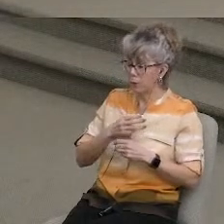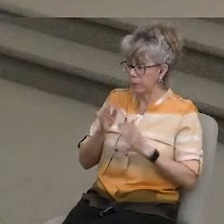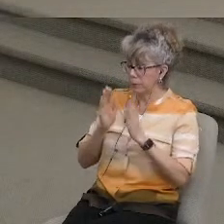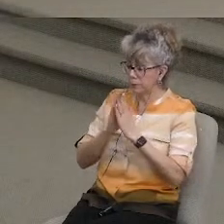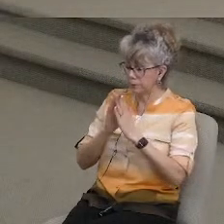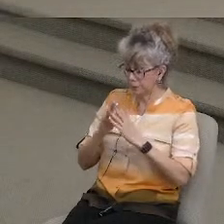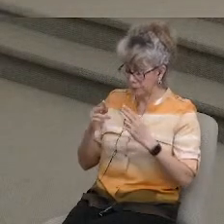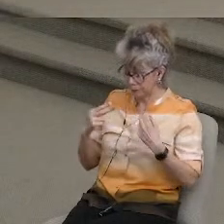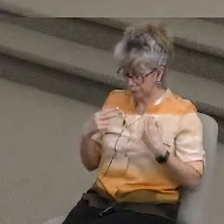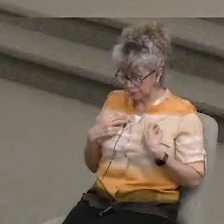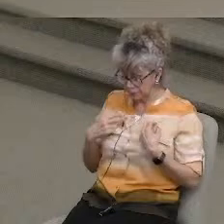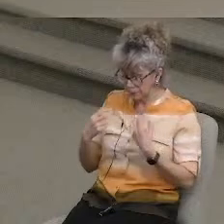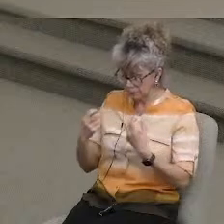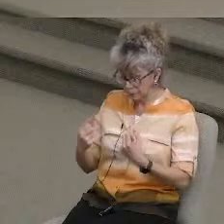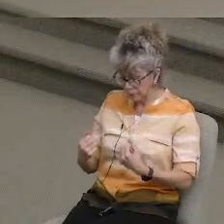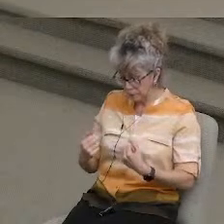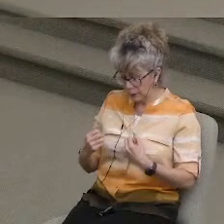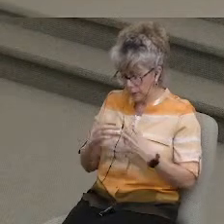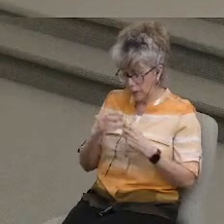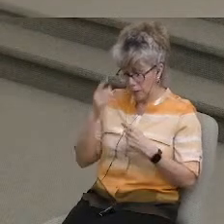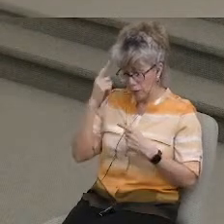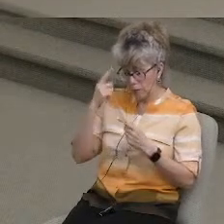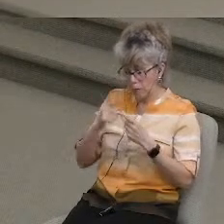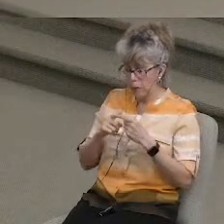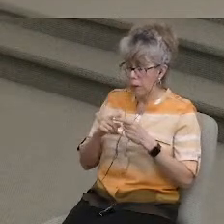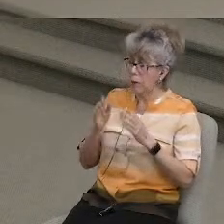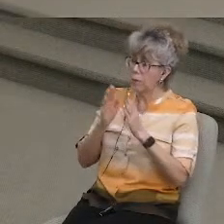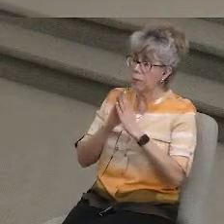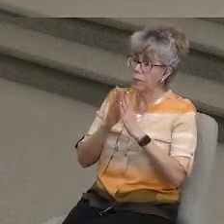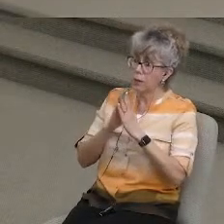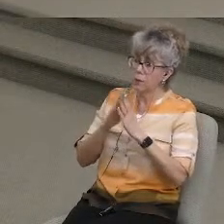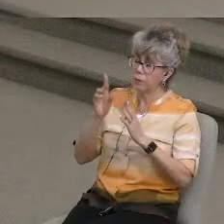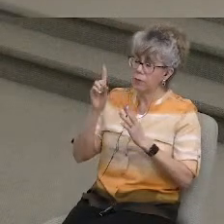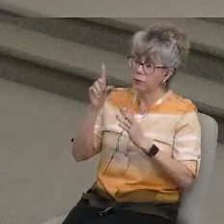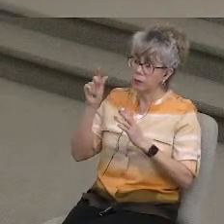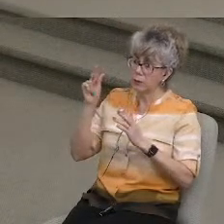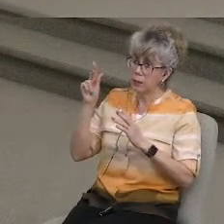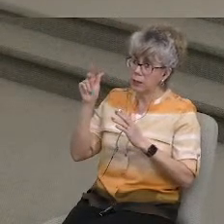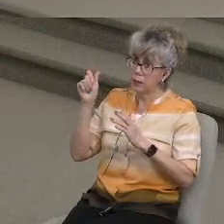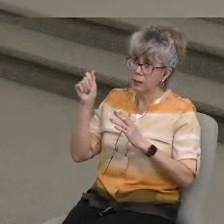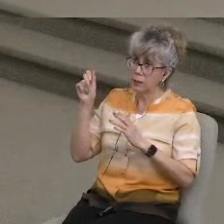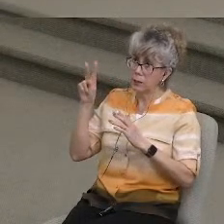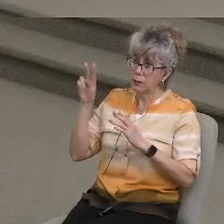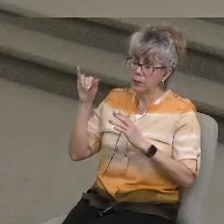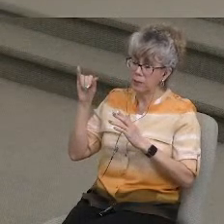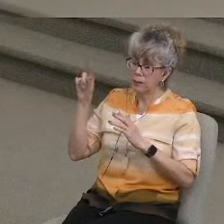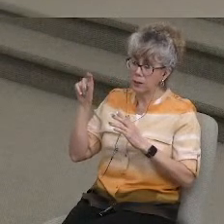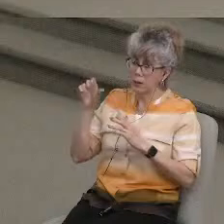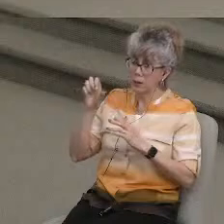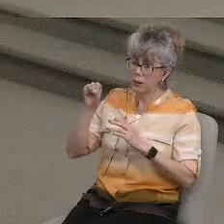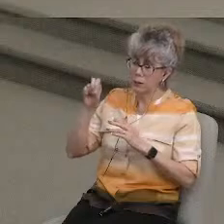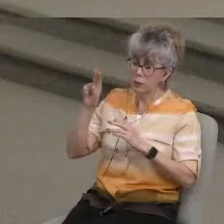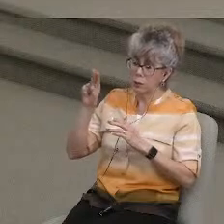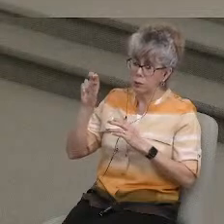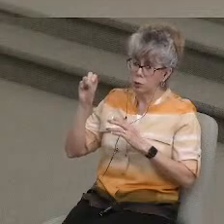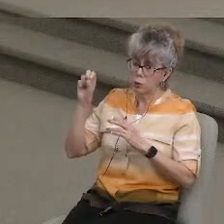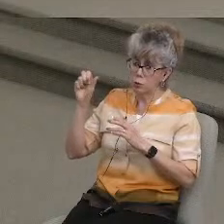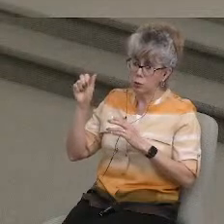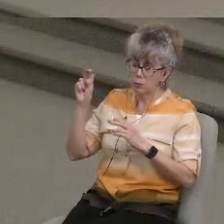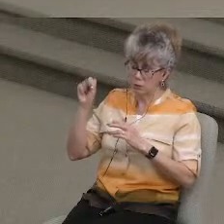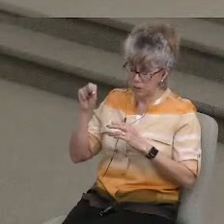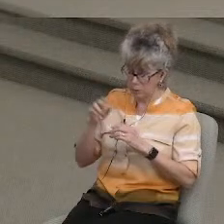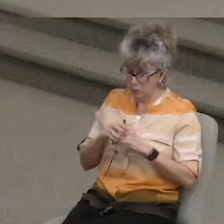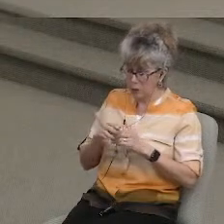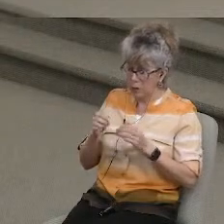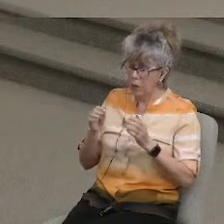Dave Pfeiffer today. We pray for Susan. We know she's concerned. So we just pray for healing on his behalf. It's